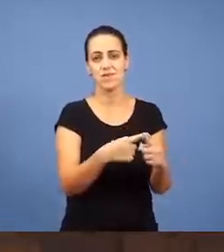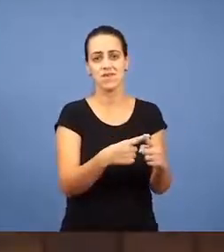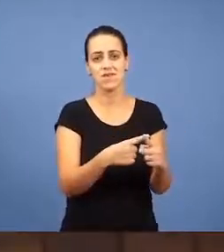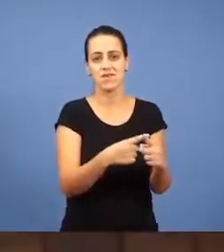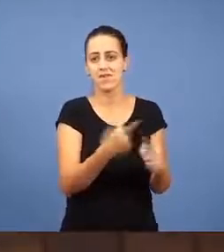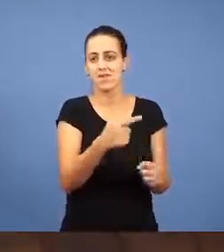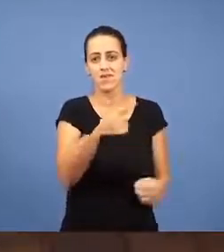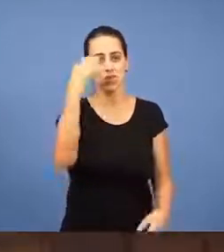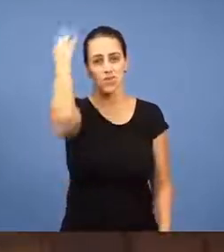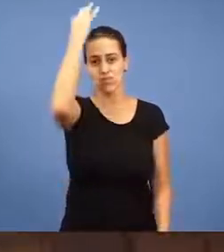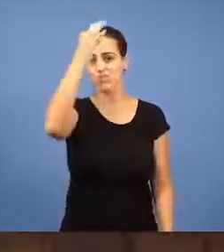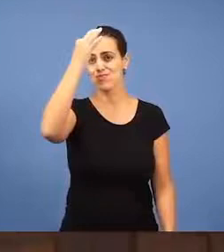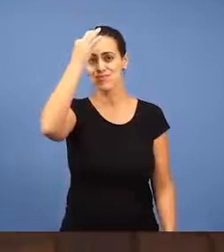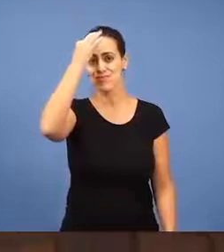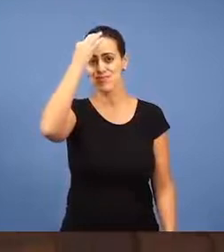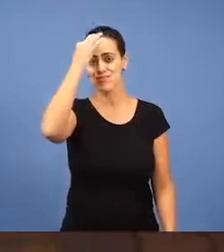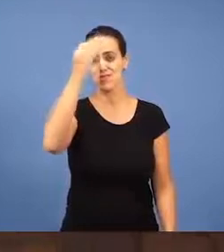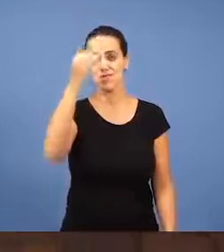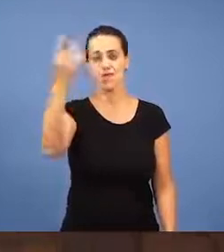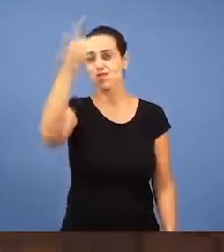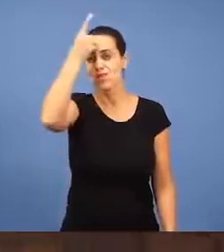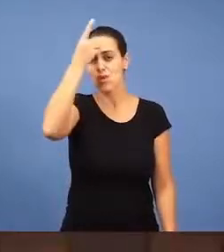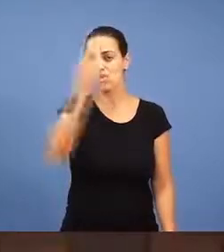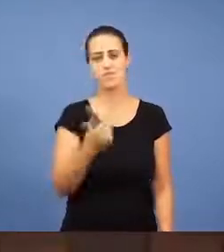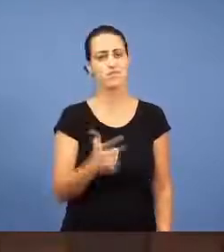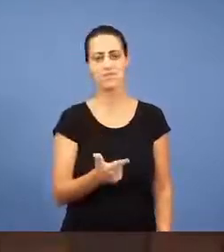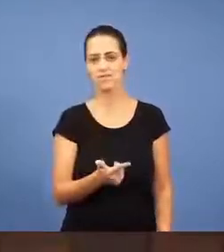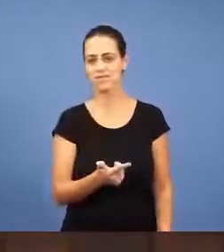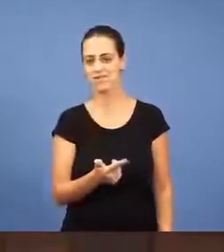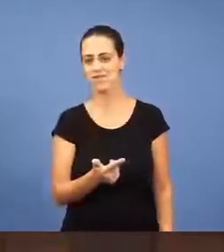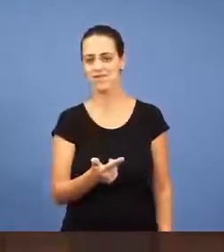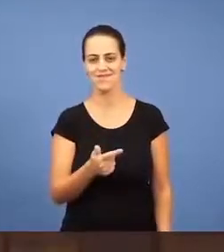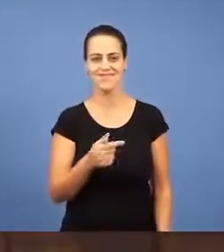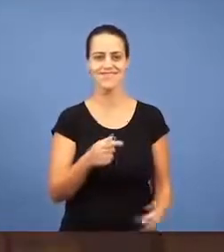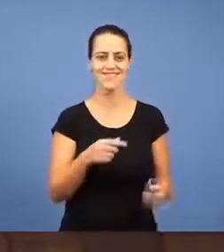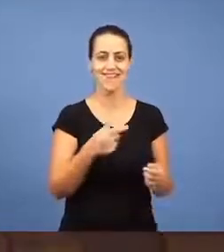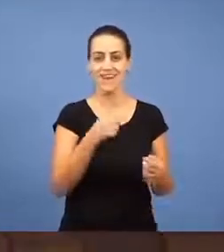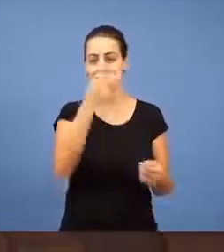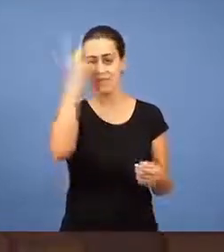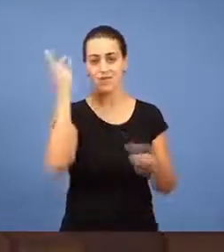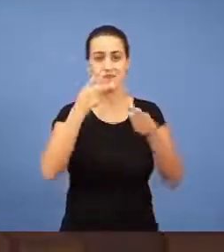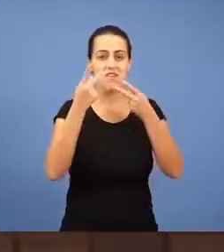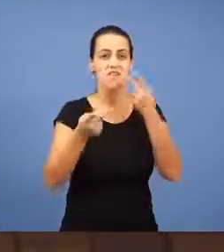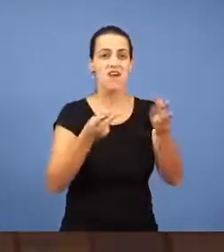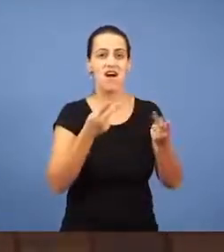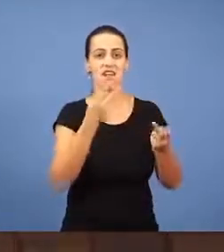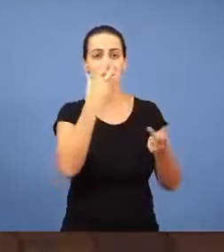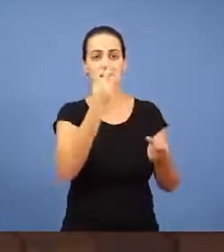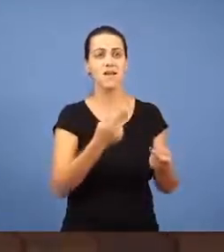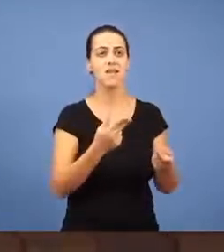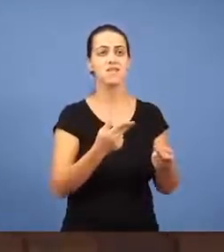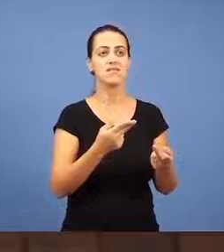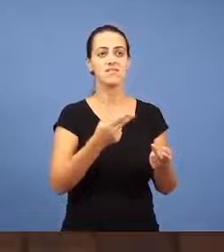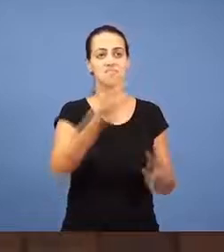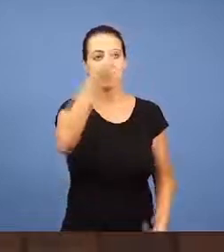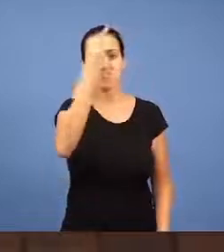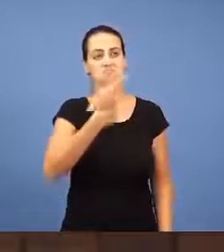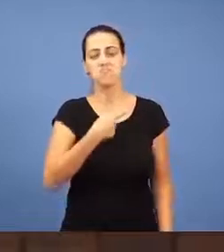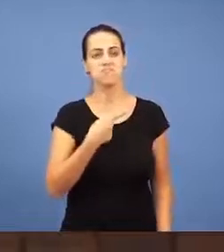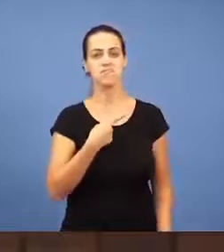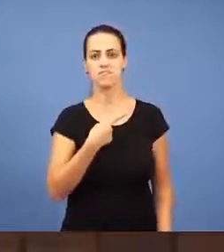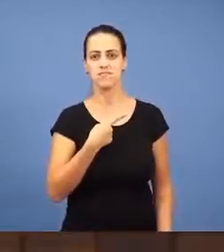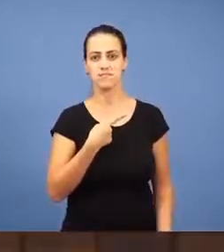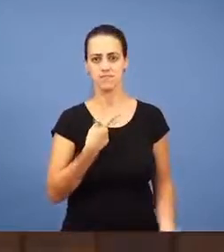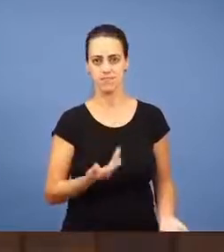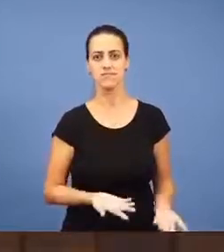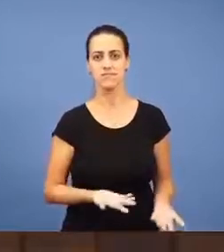only on the spiritual gifts. If you have spiritual gifts, everybody said everything that they wanted, they did whatever they wanted,